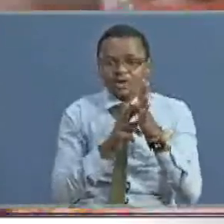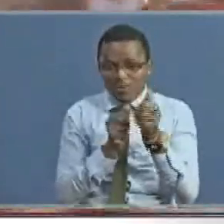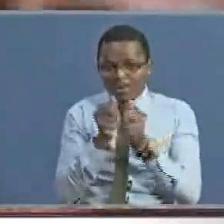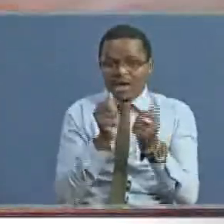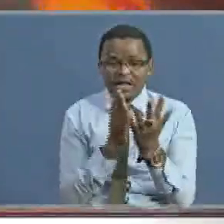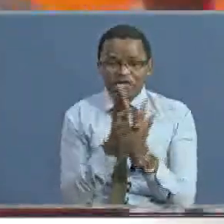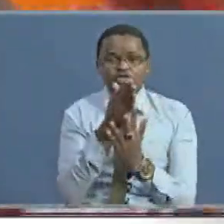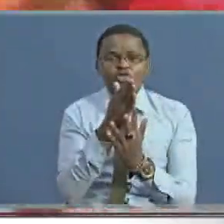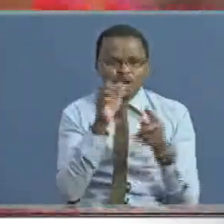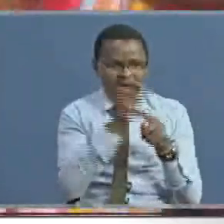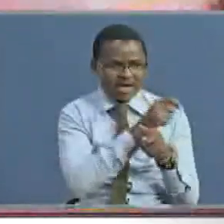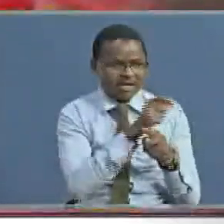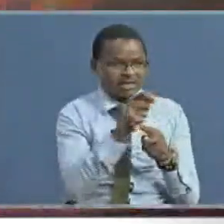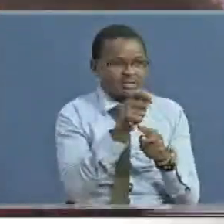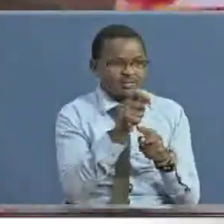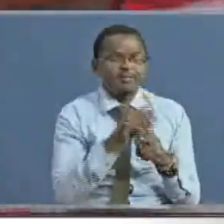through a training.